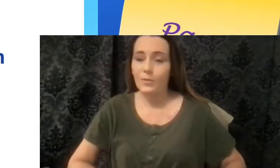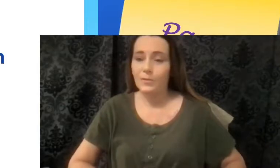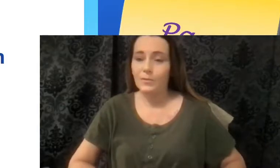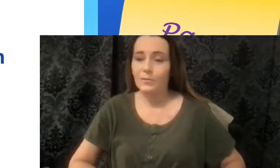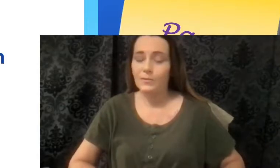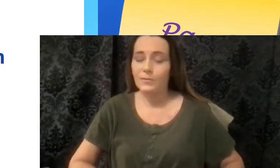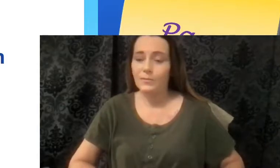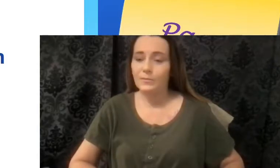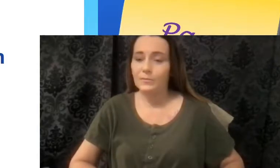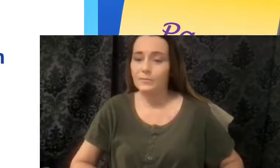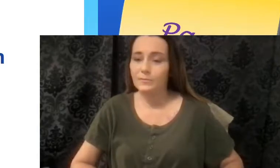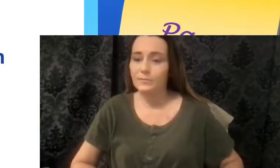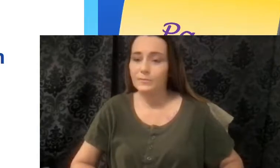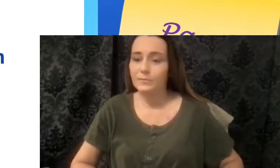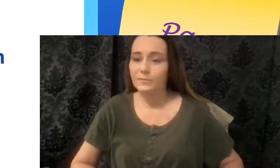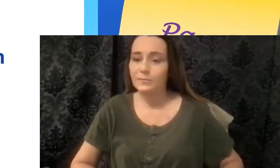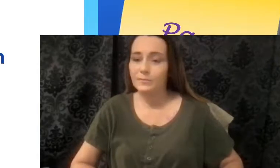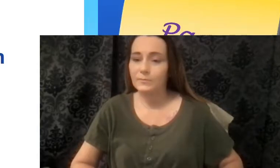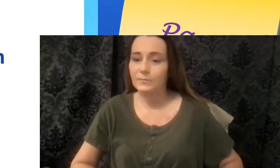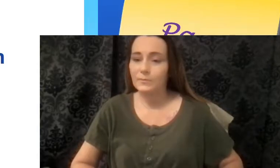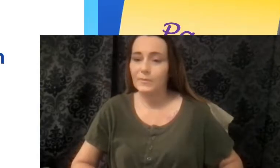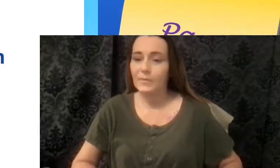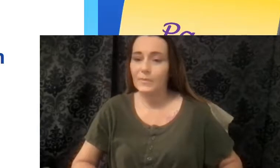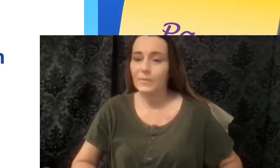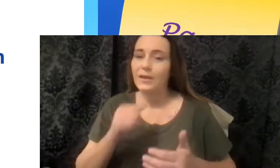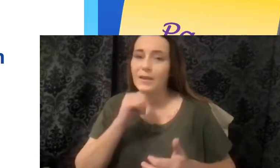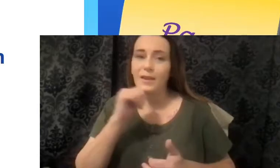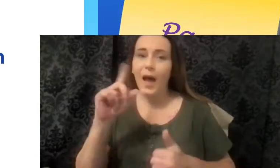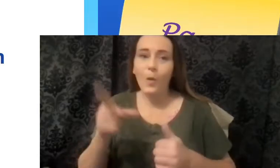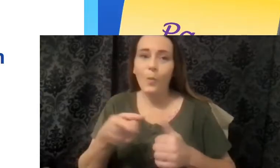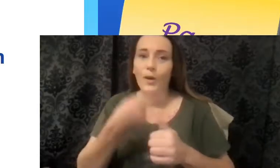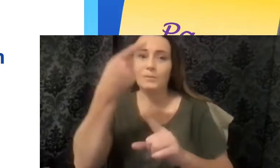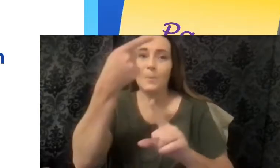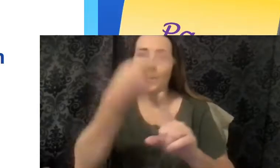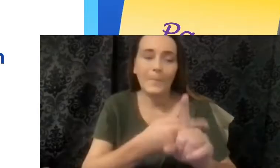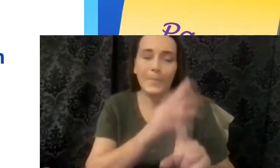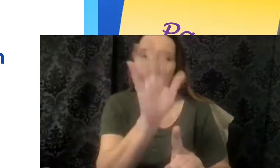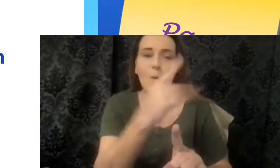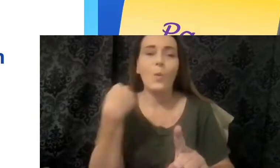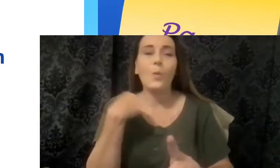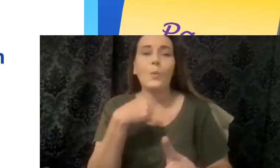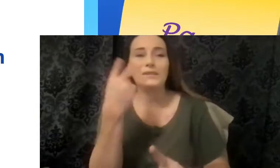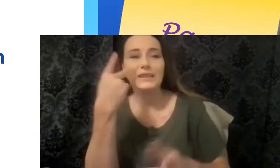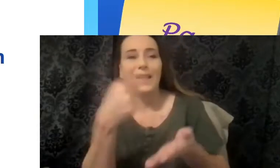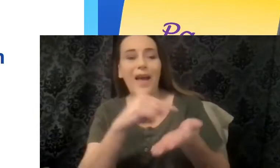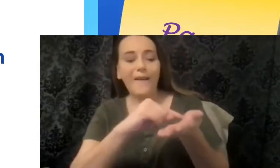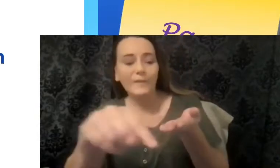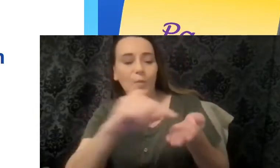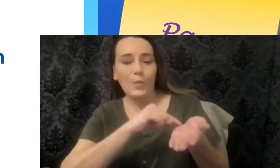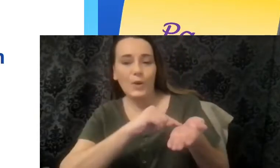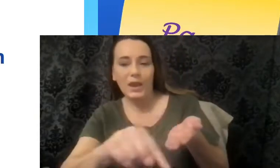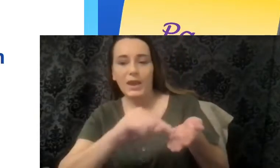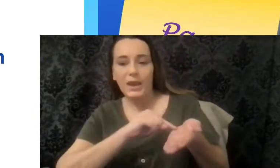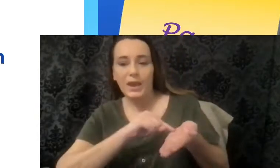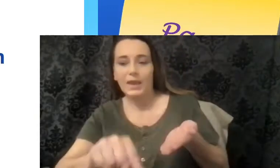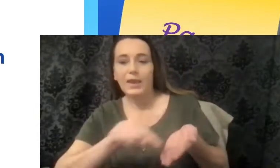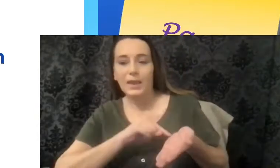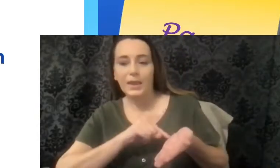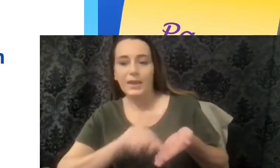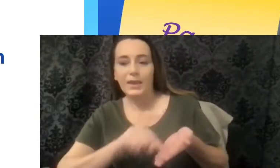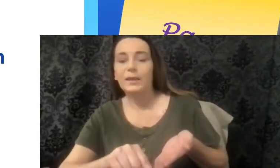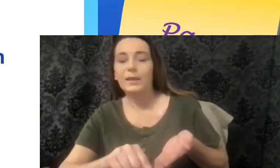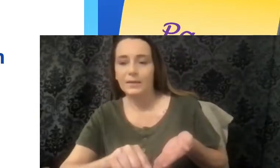a fortnight. We see it every week. Every week we see it. So I think it's quite